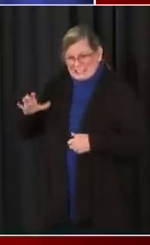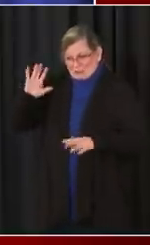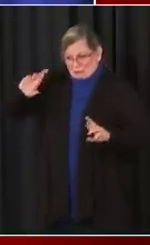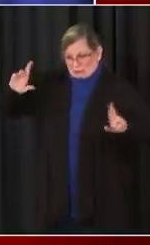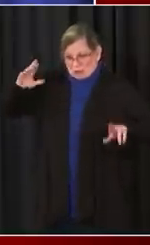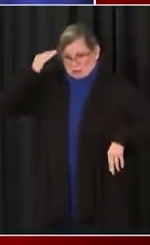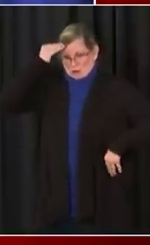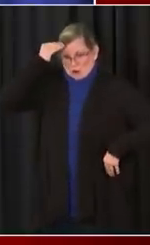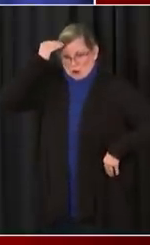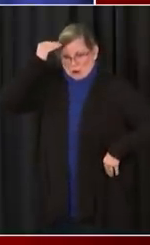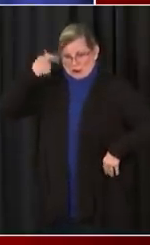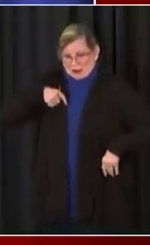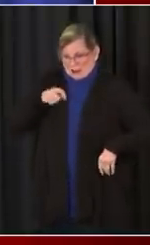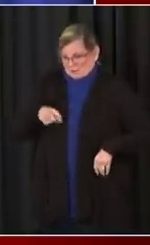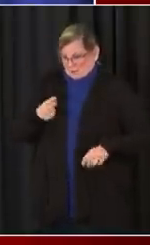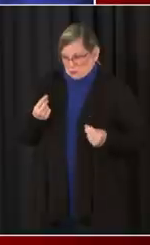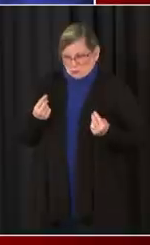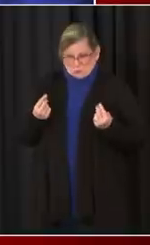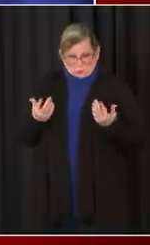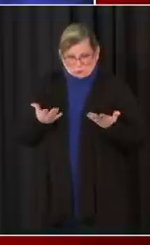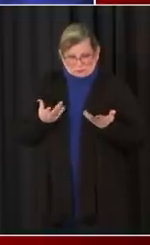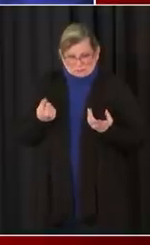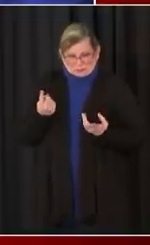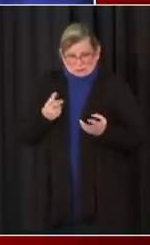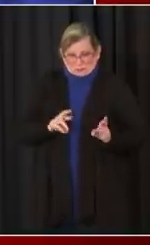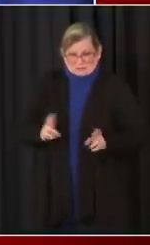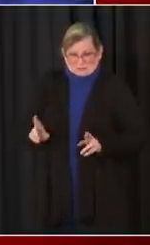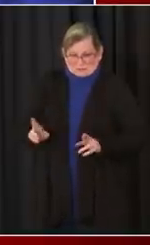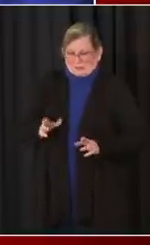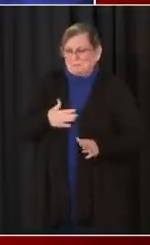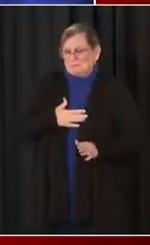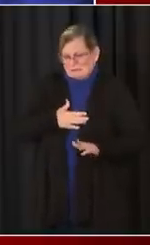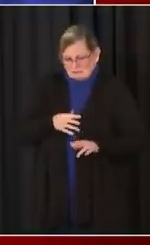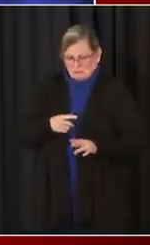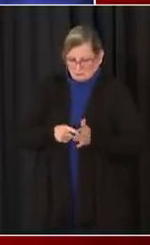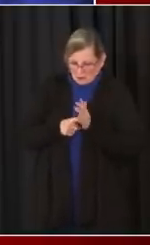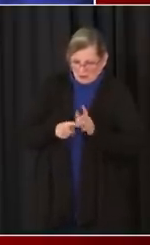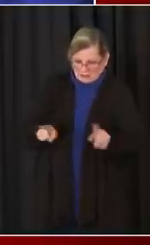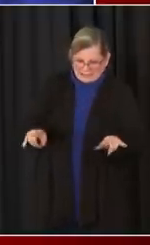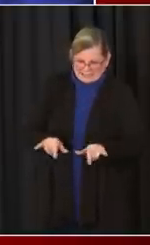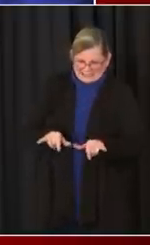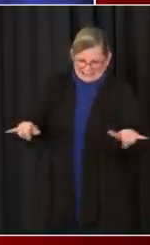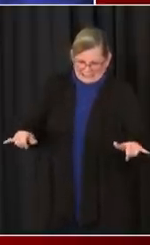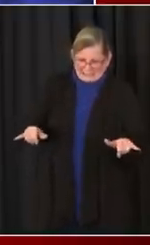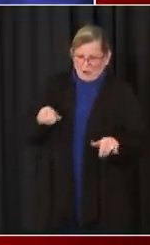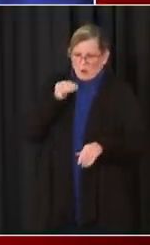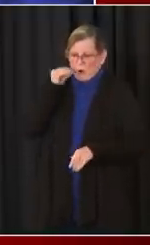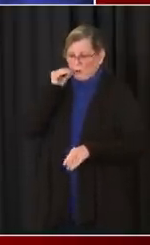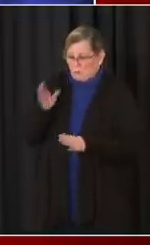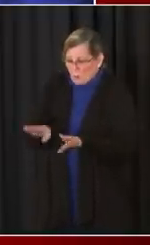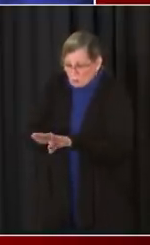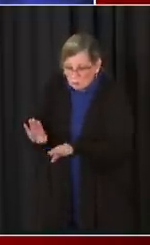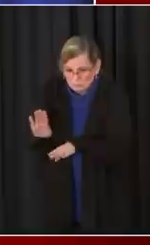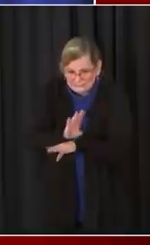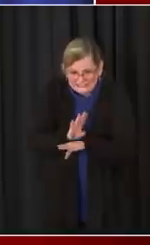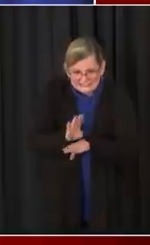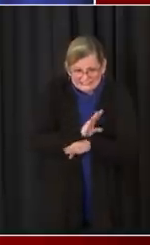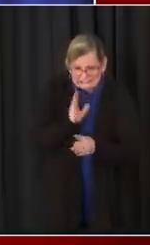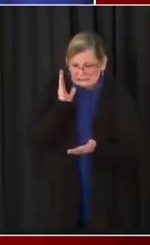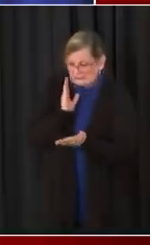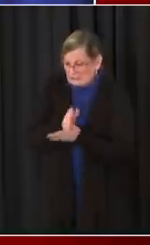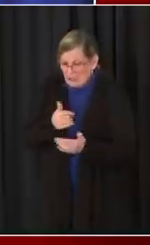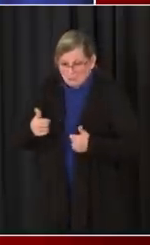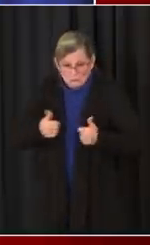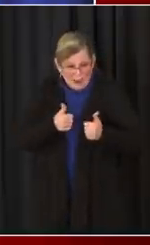something extraordinary like that, that would require you to stay at home or close your business or stop